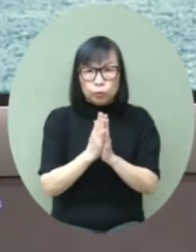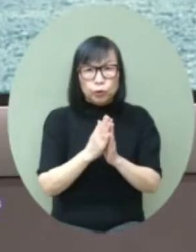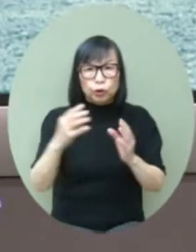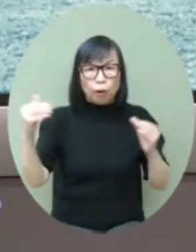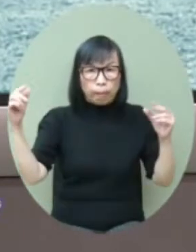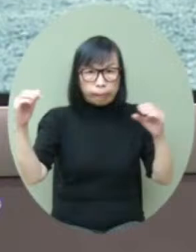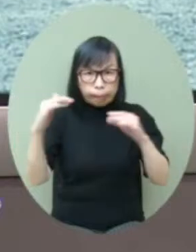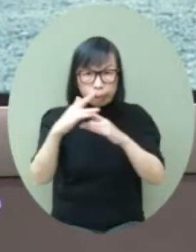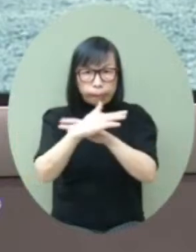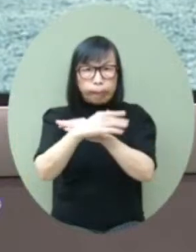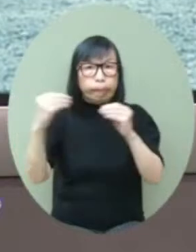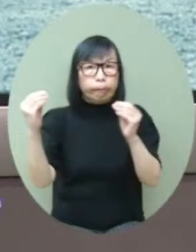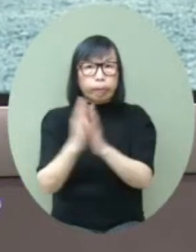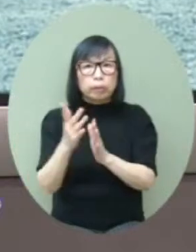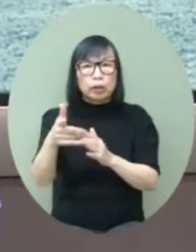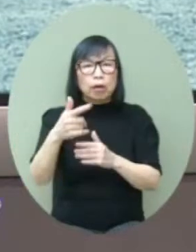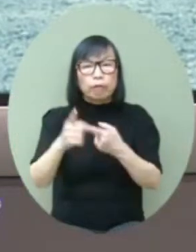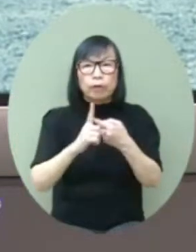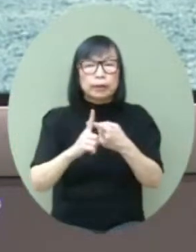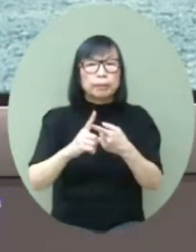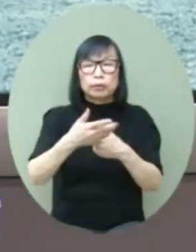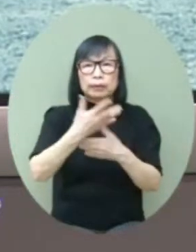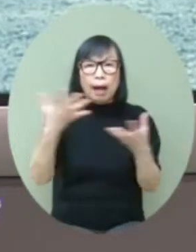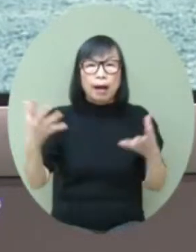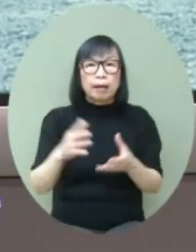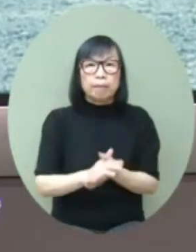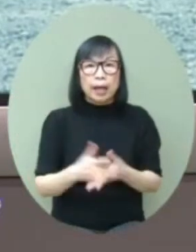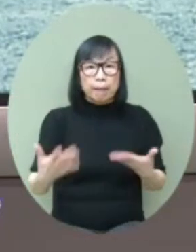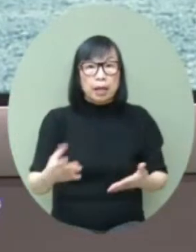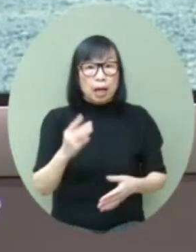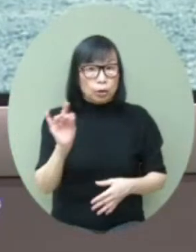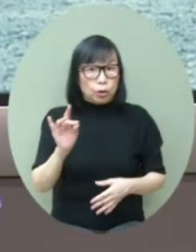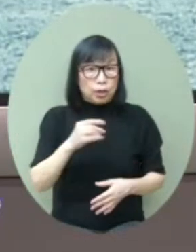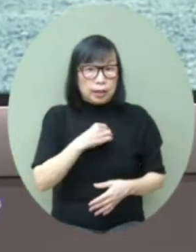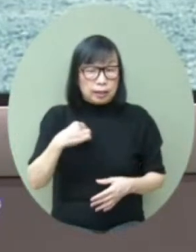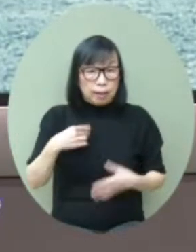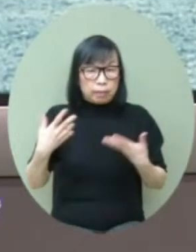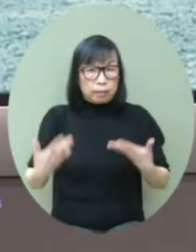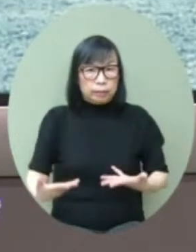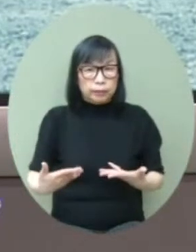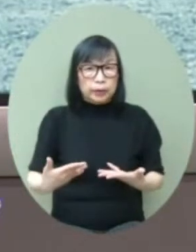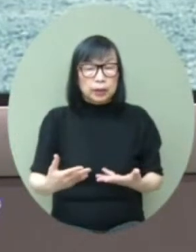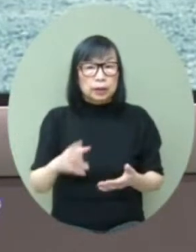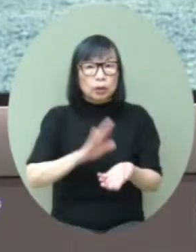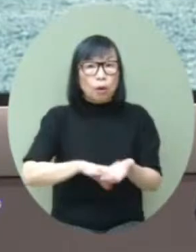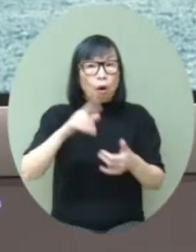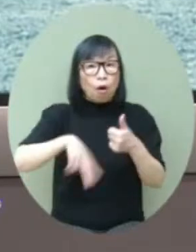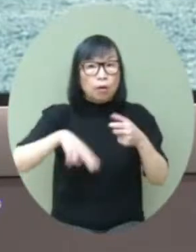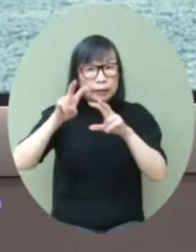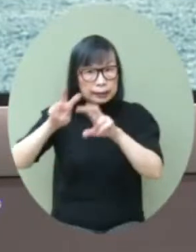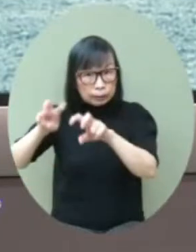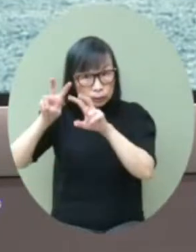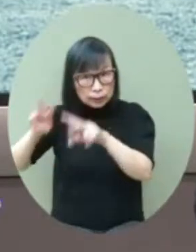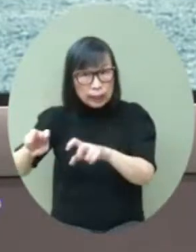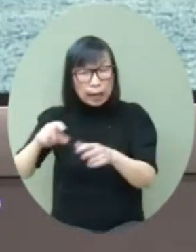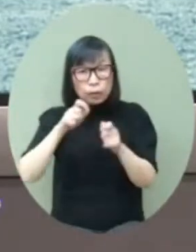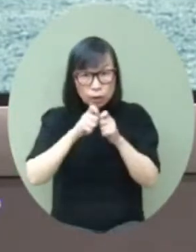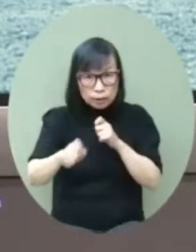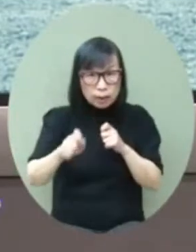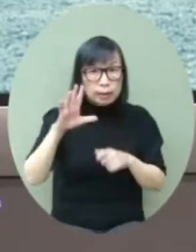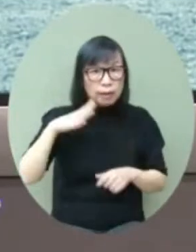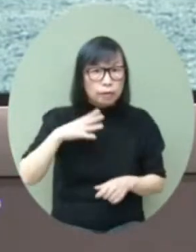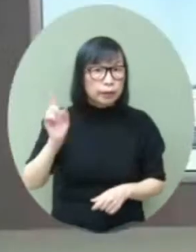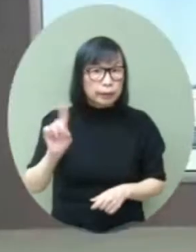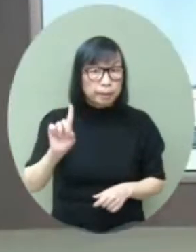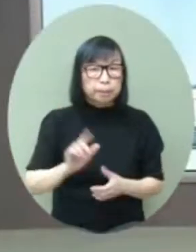have, exchanges among many people, the risks of, infection will be higher. Dr. Cheung could perhaps elaborate